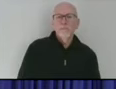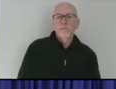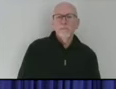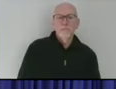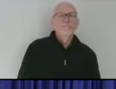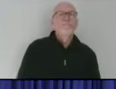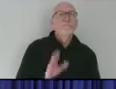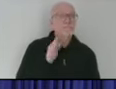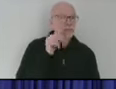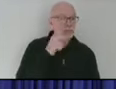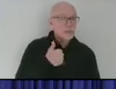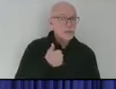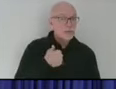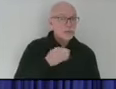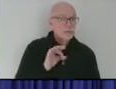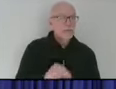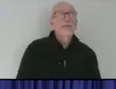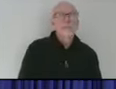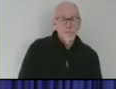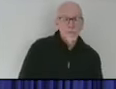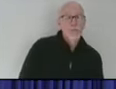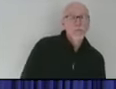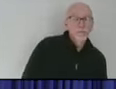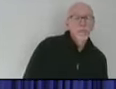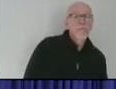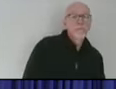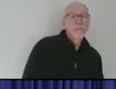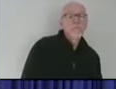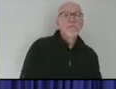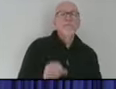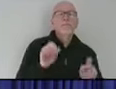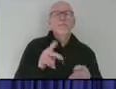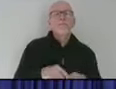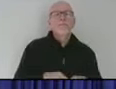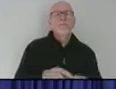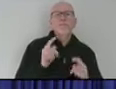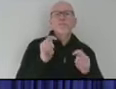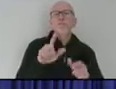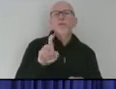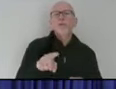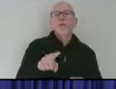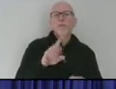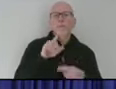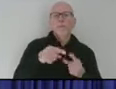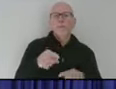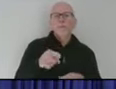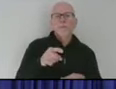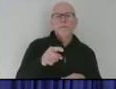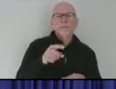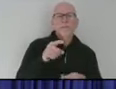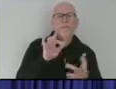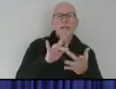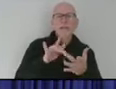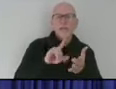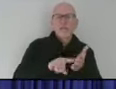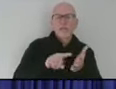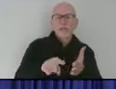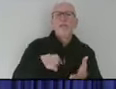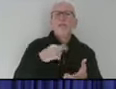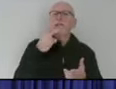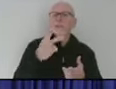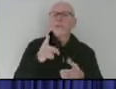Hello, can you hear me? Yes. Yep. All right, I had a quick question about contact tracing. And we're seeing